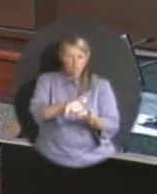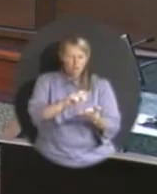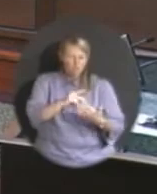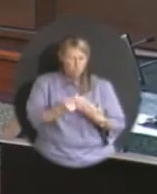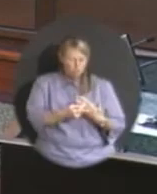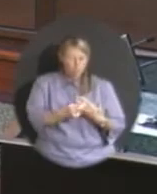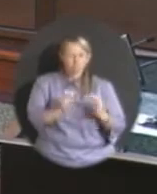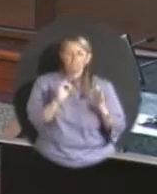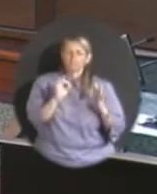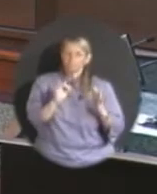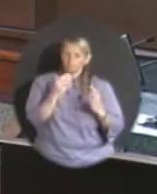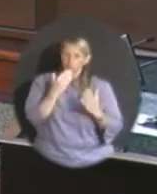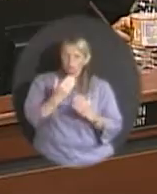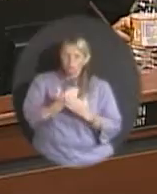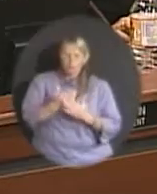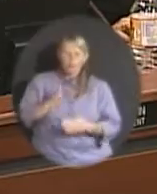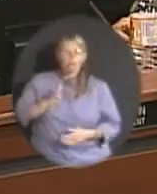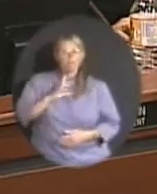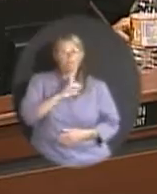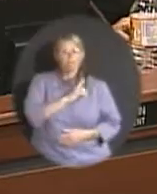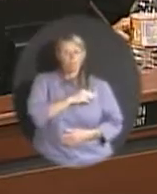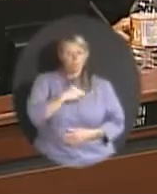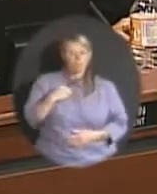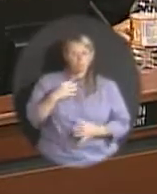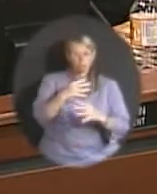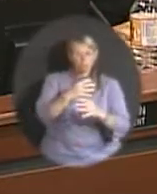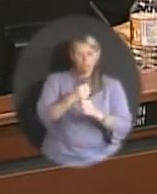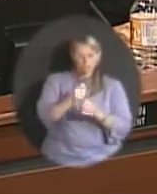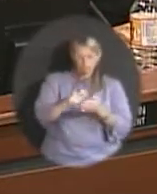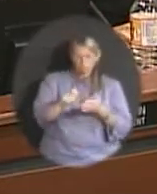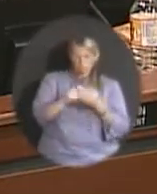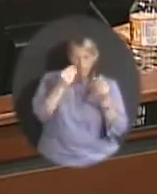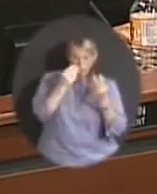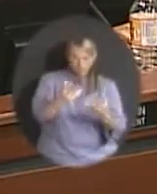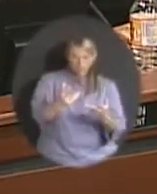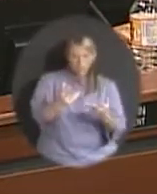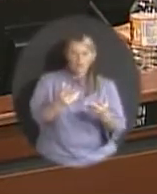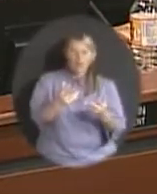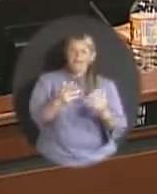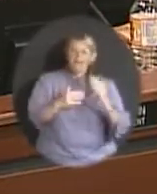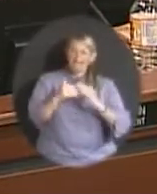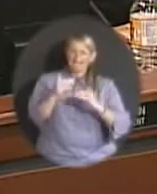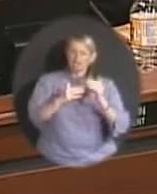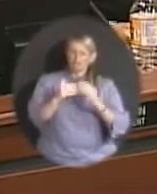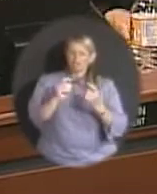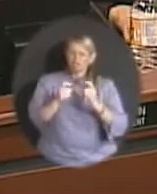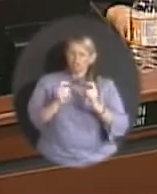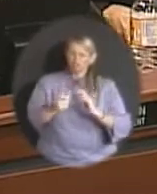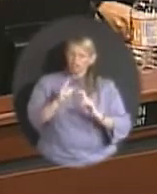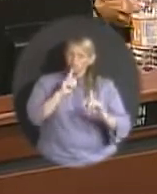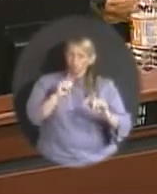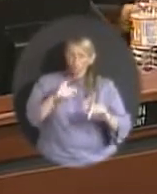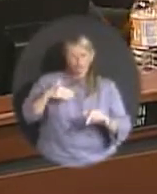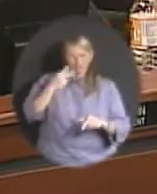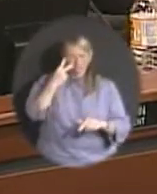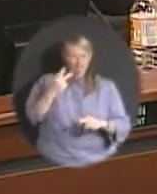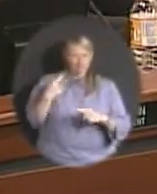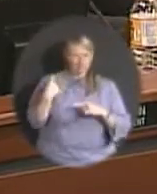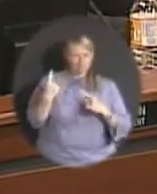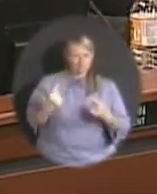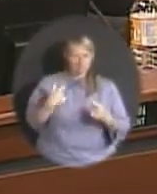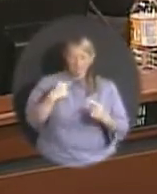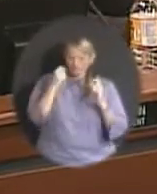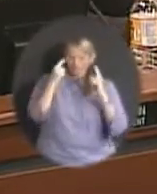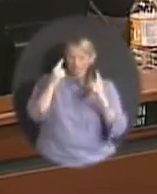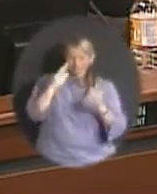All right, the board members received written information, a construction change order, which we hadn't seen in quite a while. It was kind of a surprise to open my